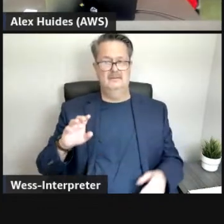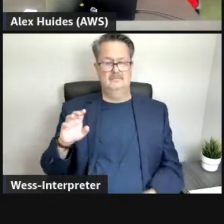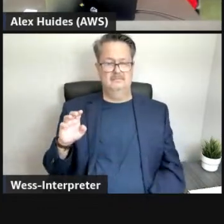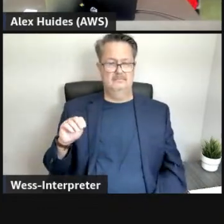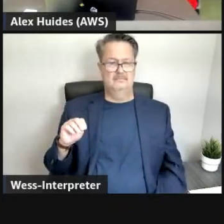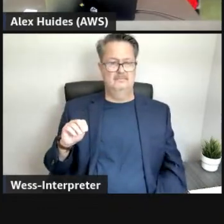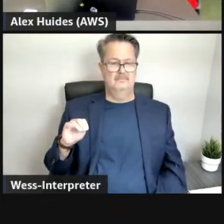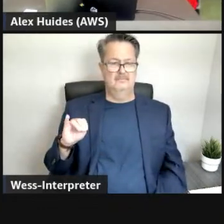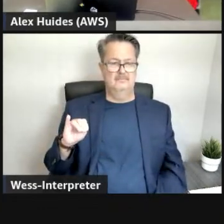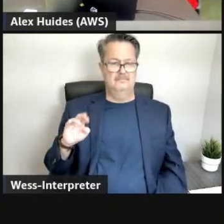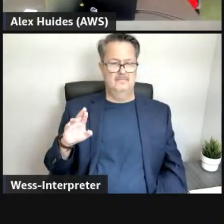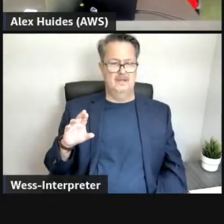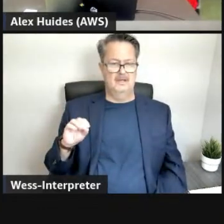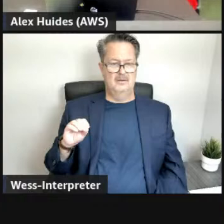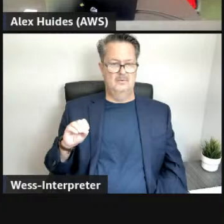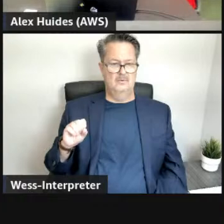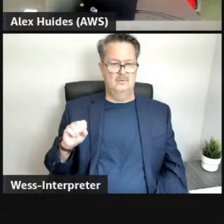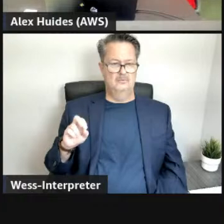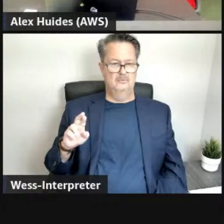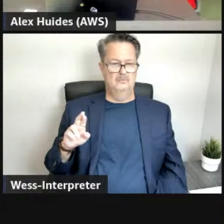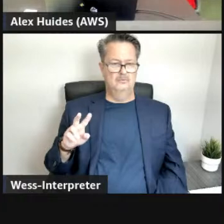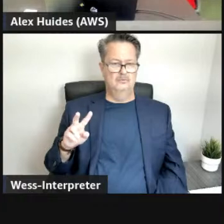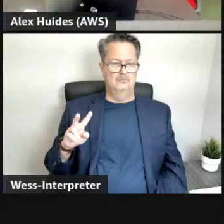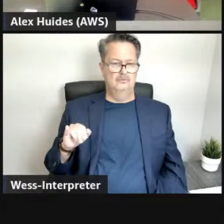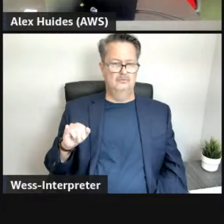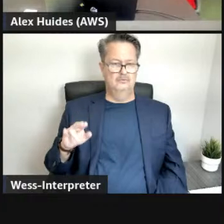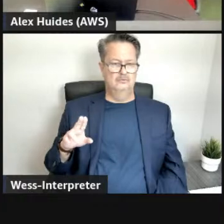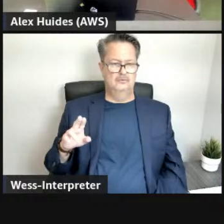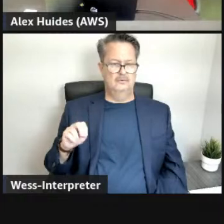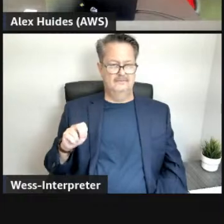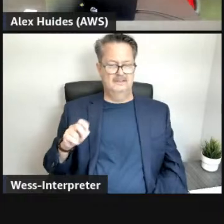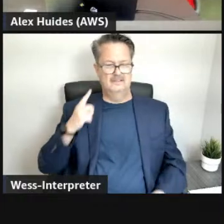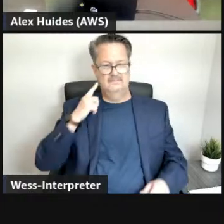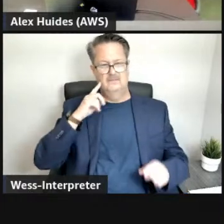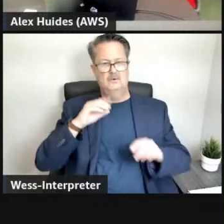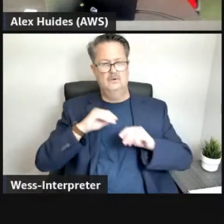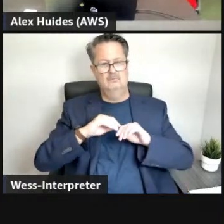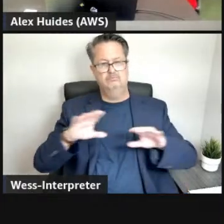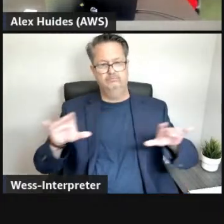and we are on this path of modernizing applications, right?